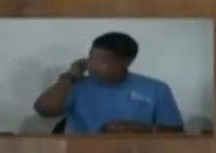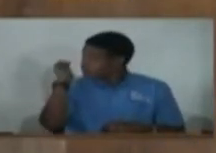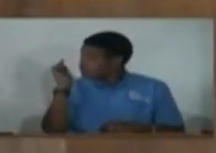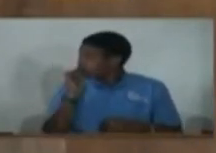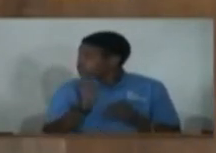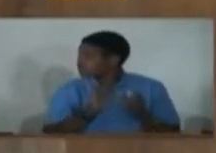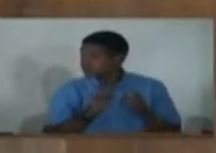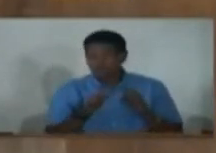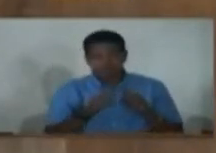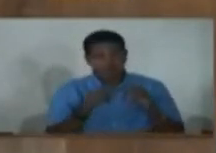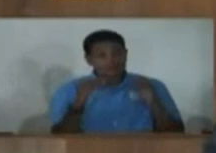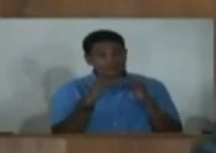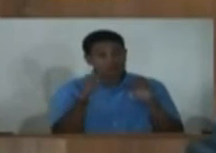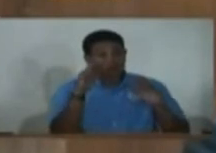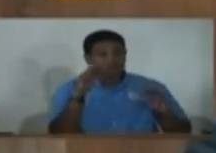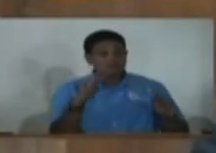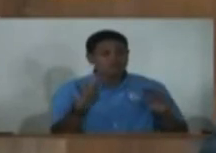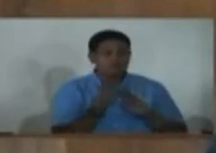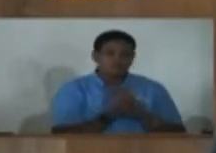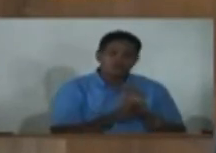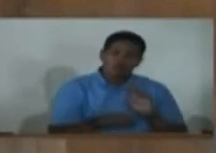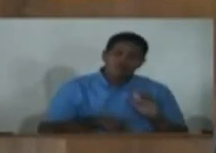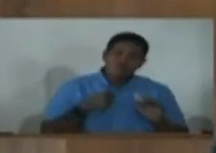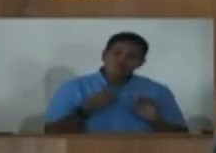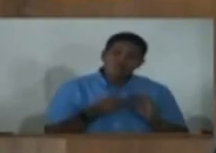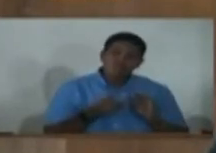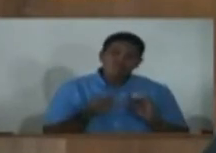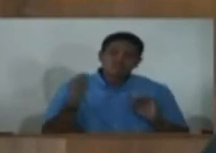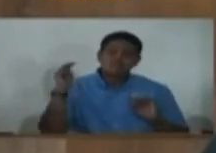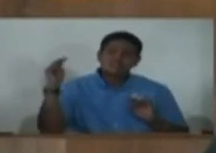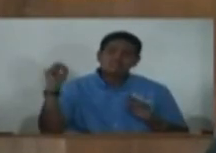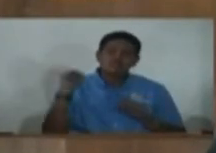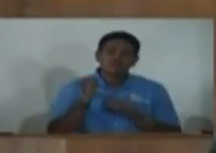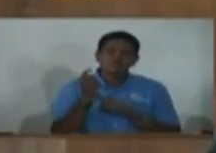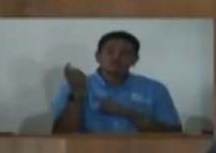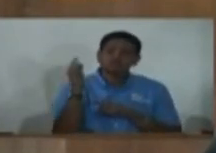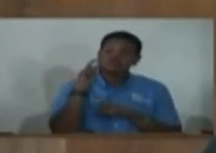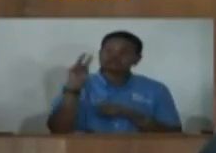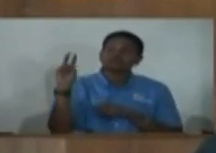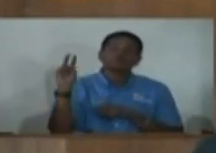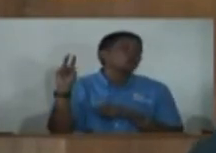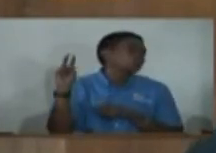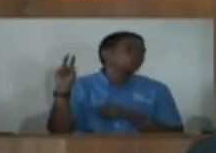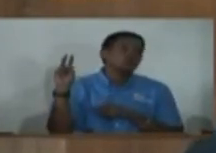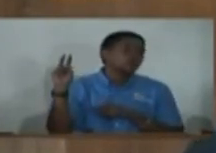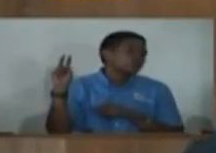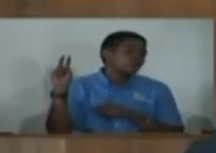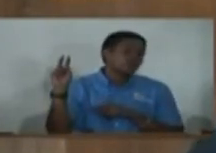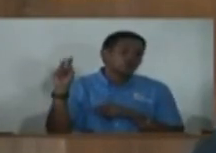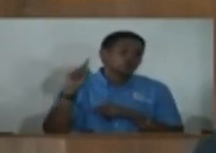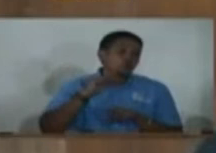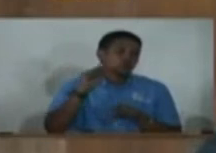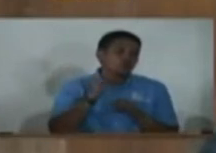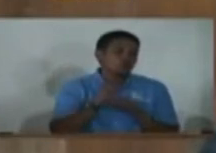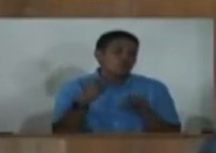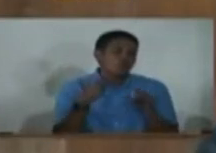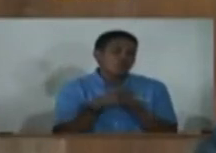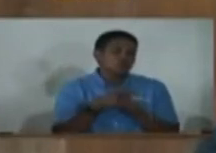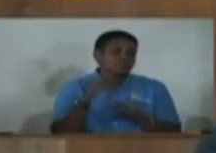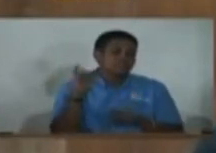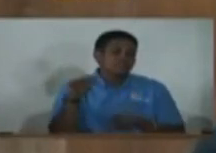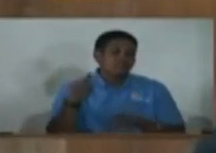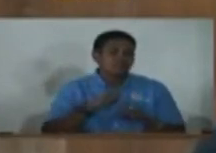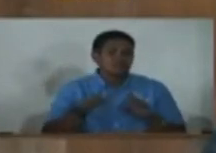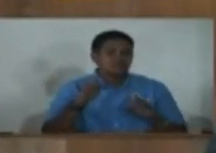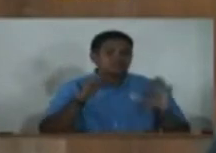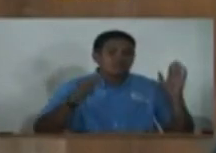enforcement of the law. The Negro situation really contradicts that, but, and that's a